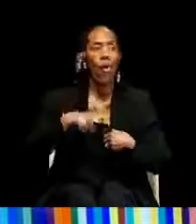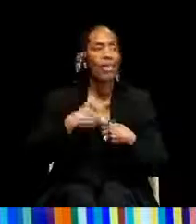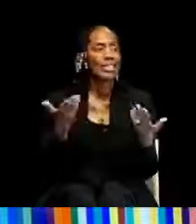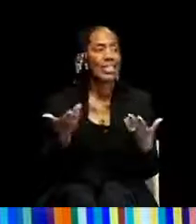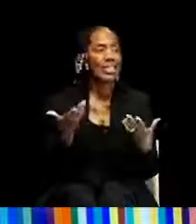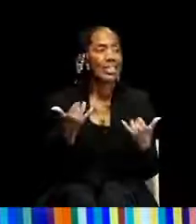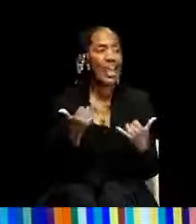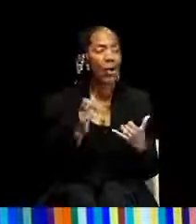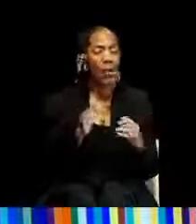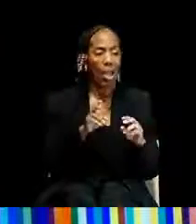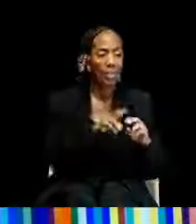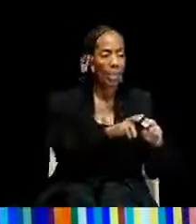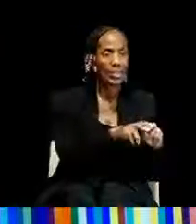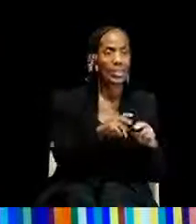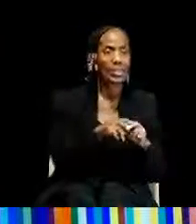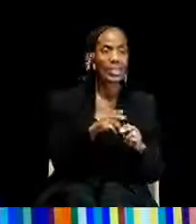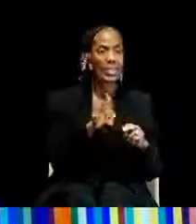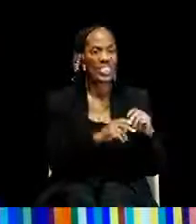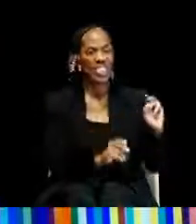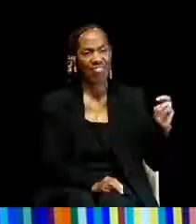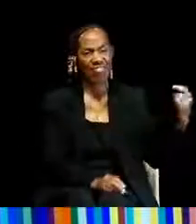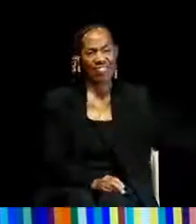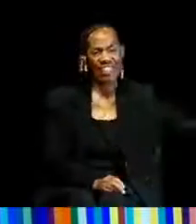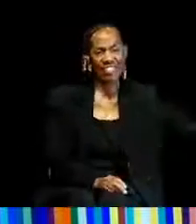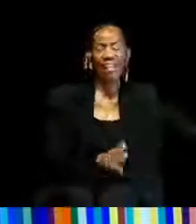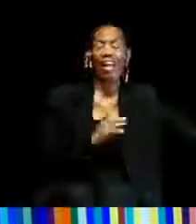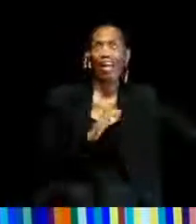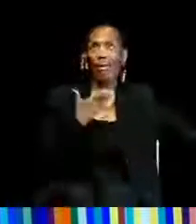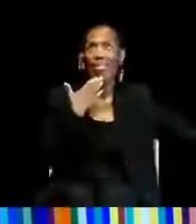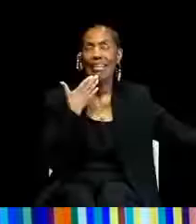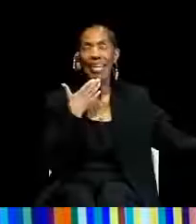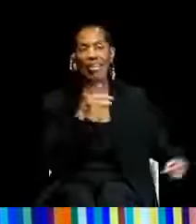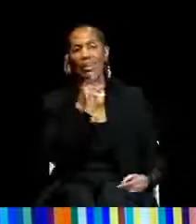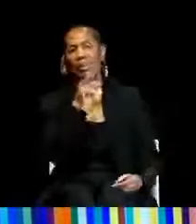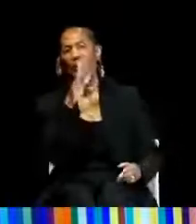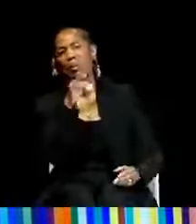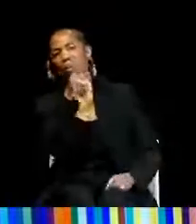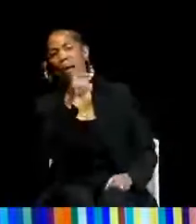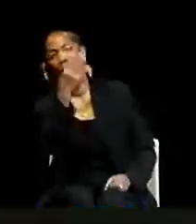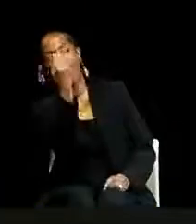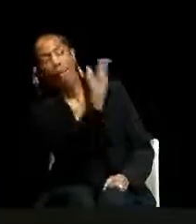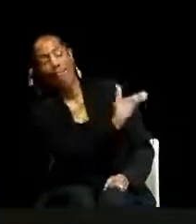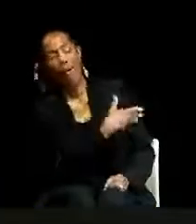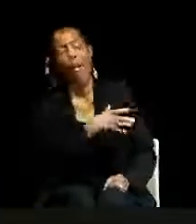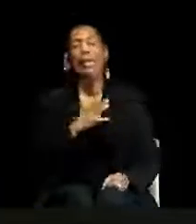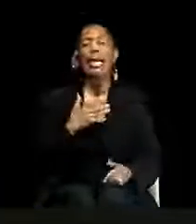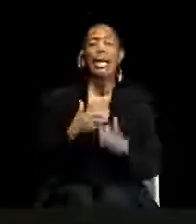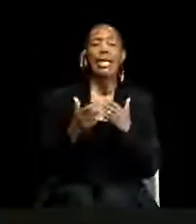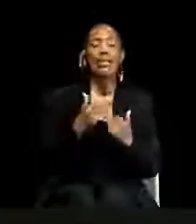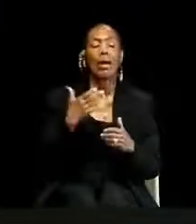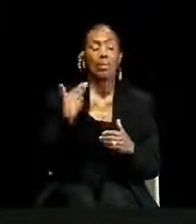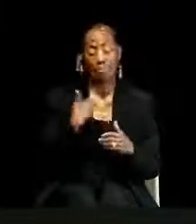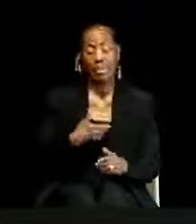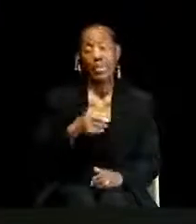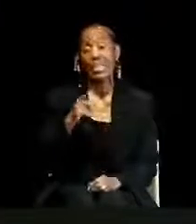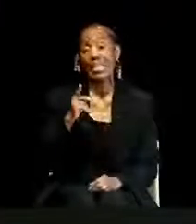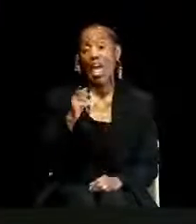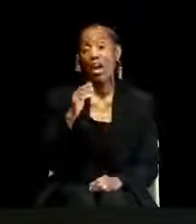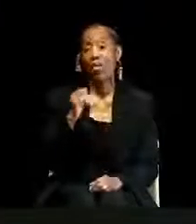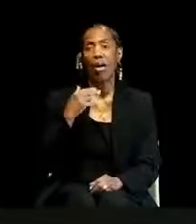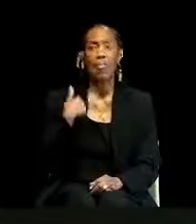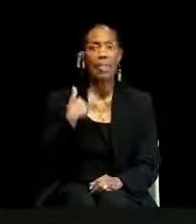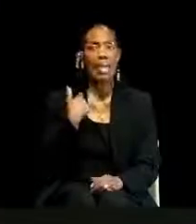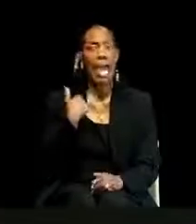stand, Henley? Oh, I sit. Okay. Hi. My name's Kira. I am